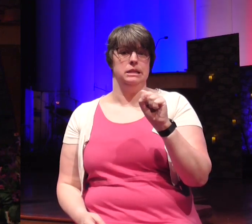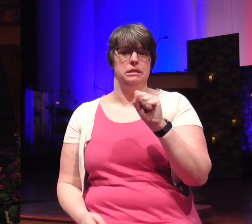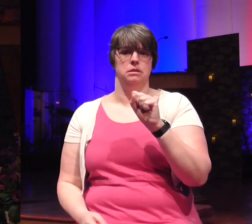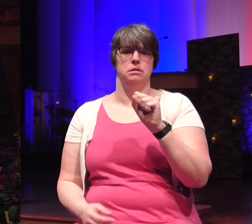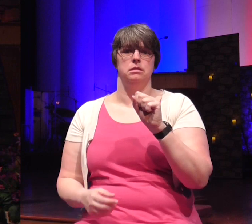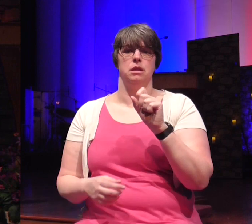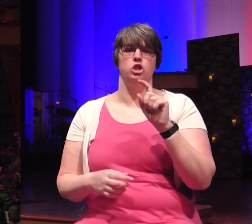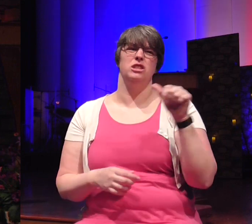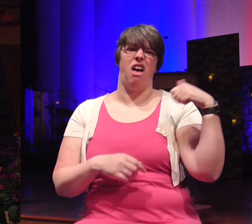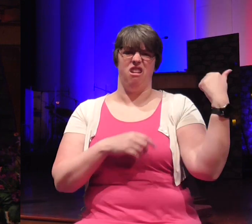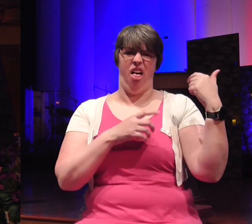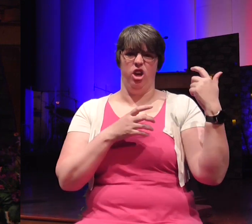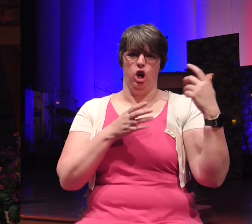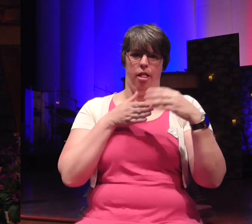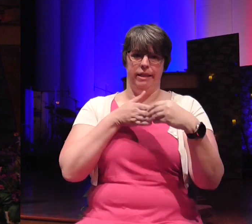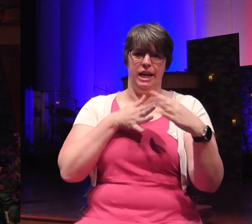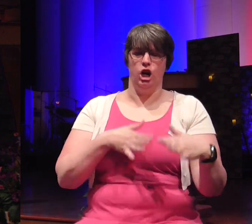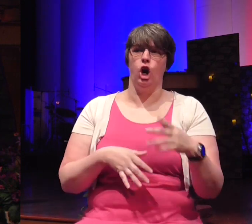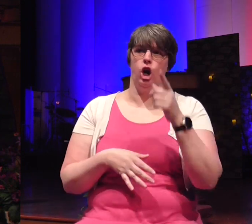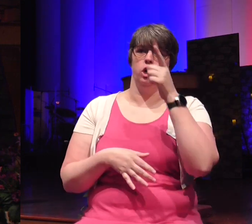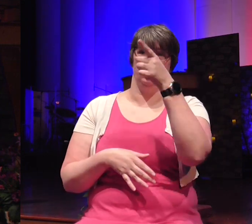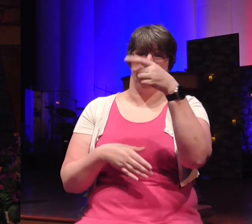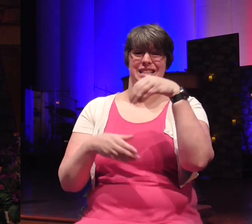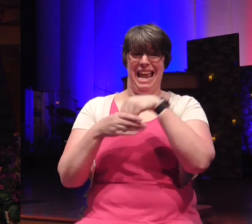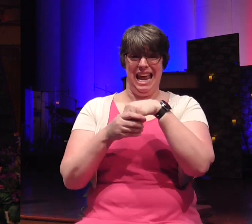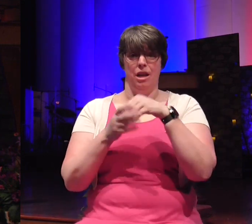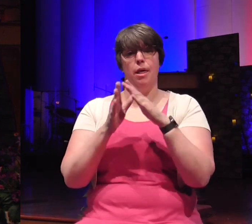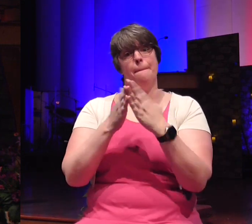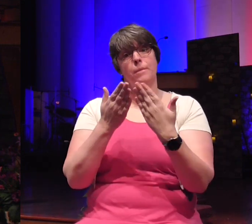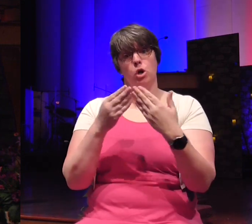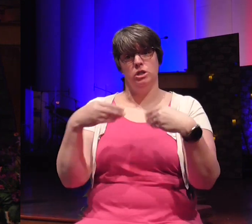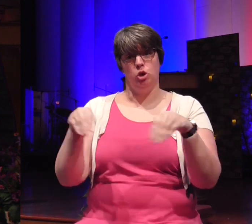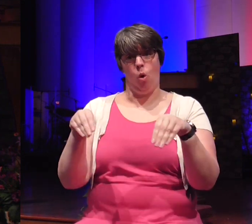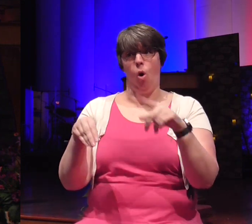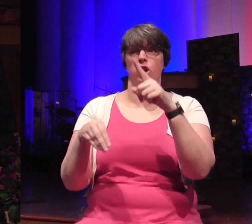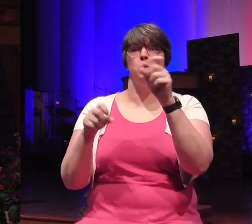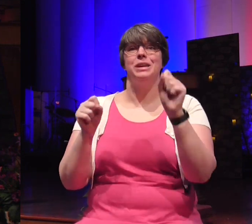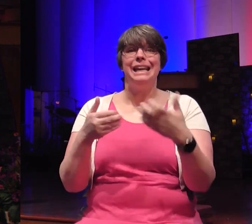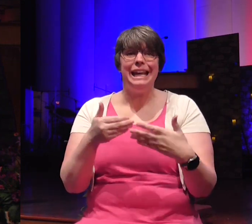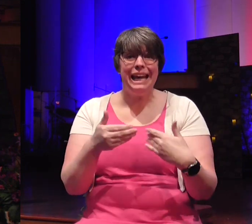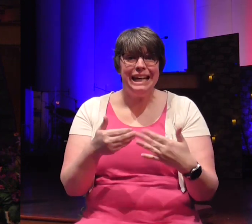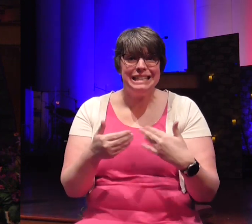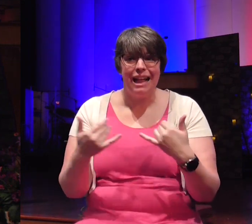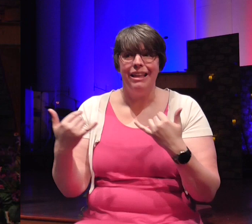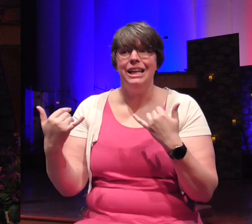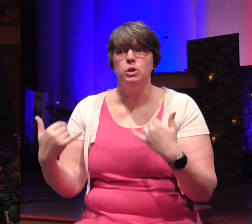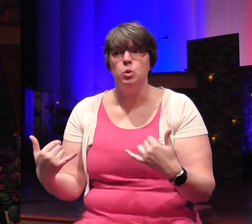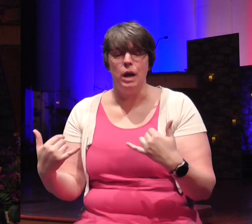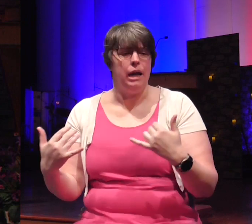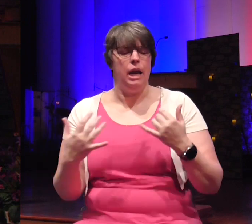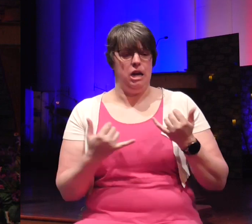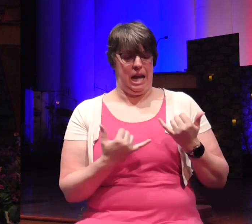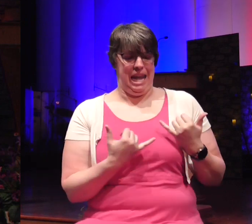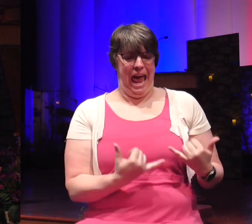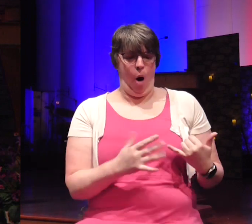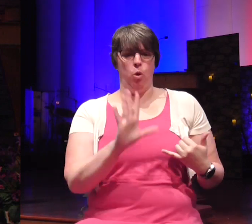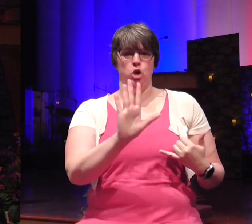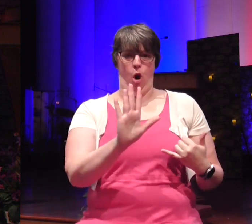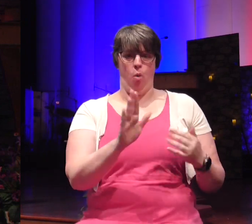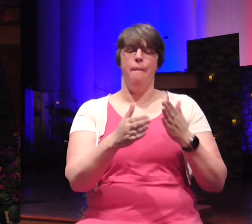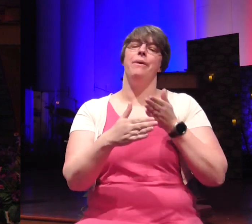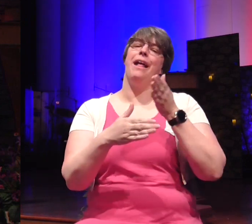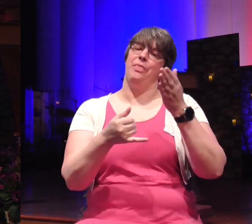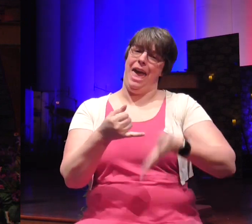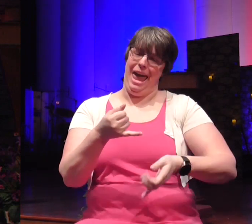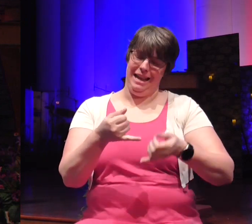director there. She's got the registration forms. You can easily expedite it today. Not now, but at the end, when you've listened to the